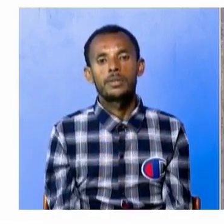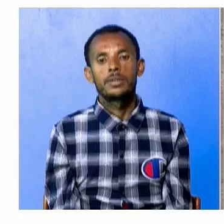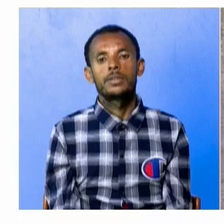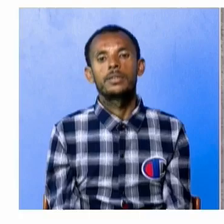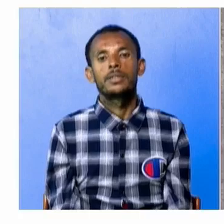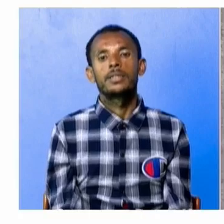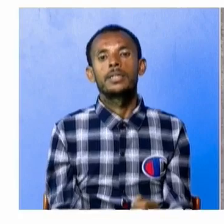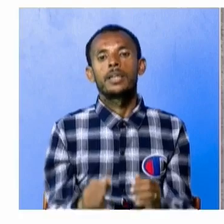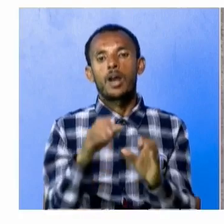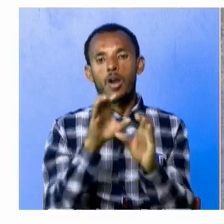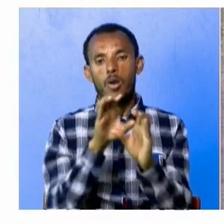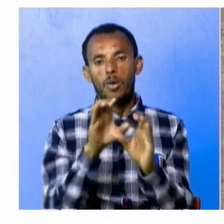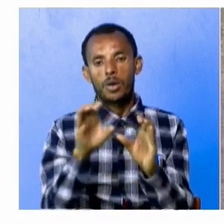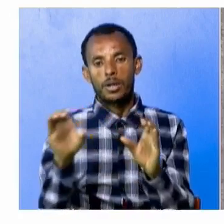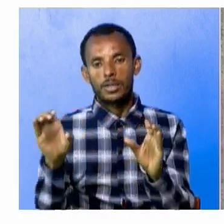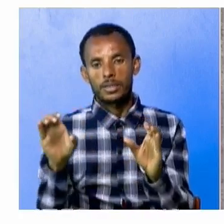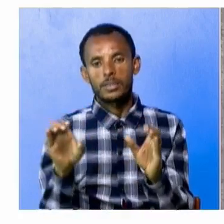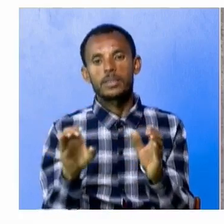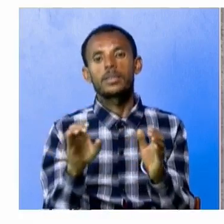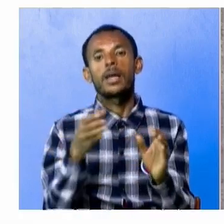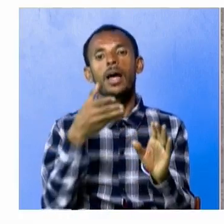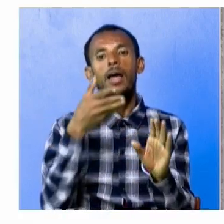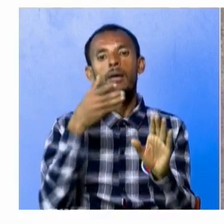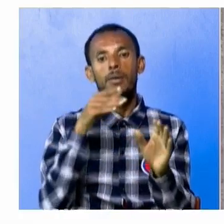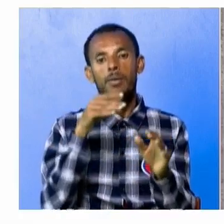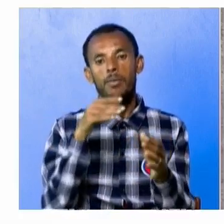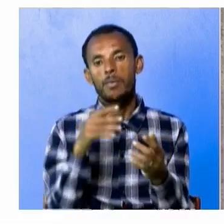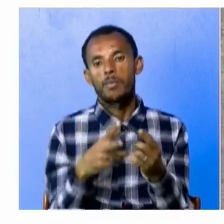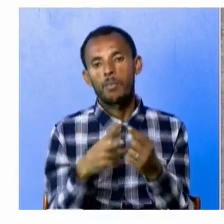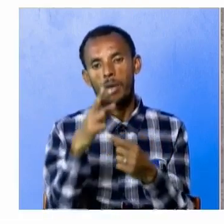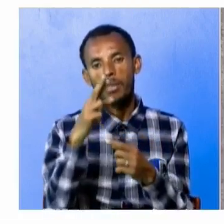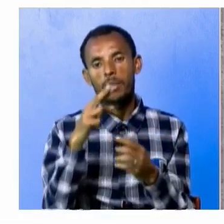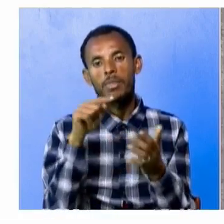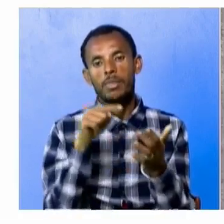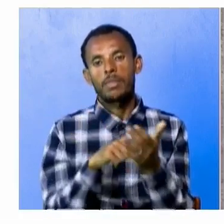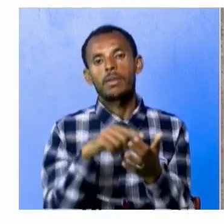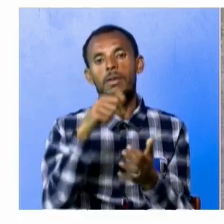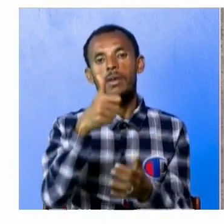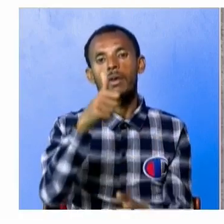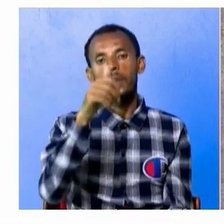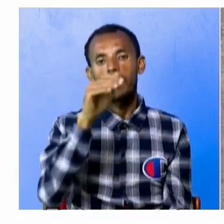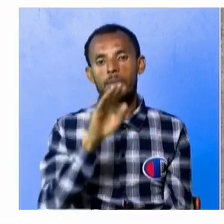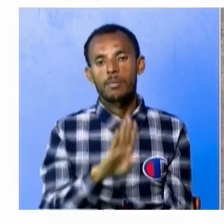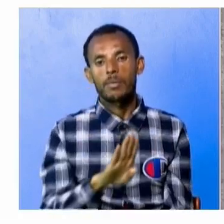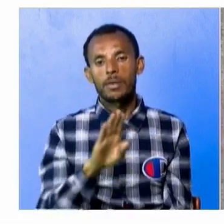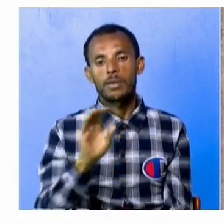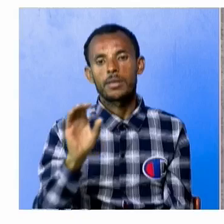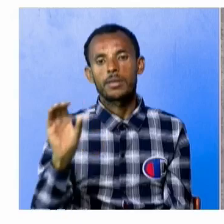some chords intersecting at point A, B, C, and